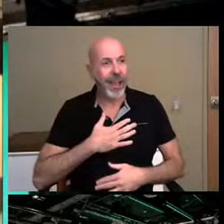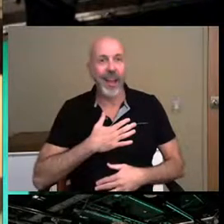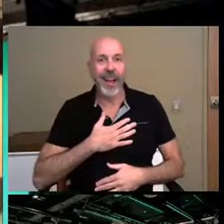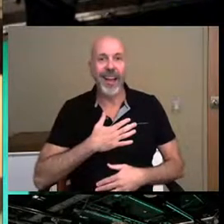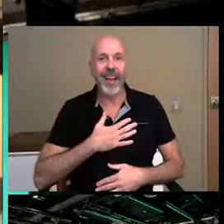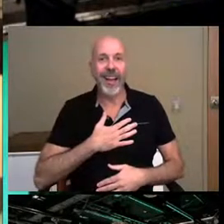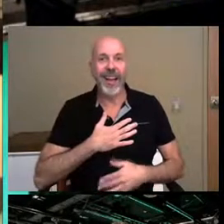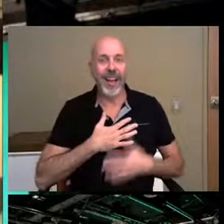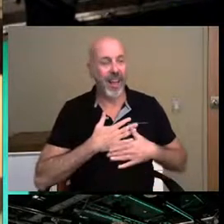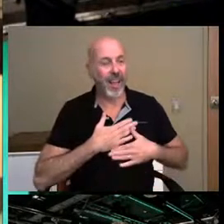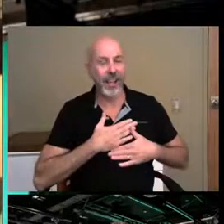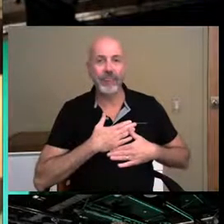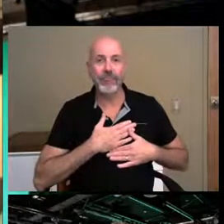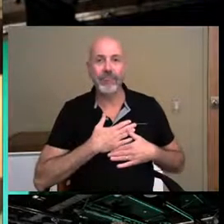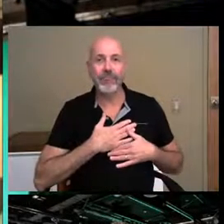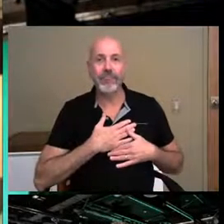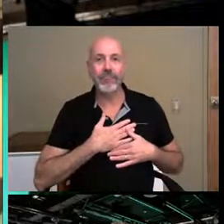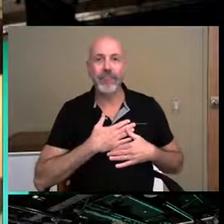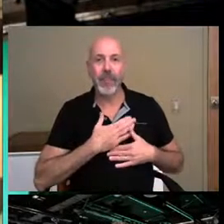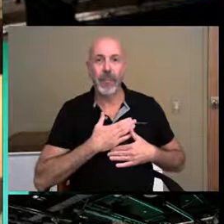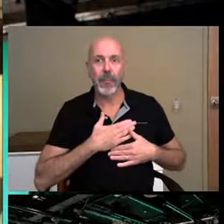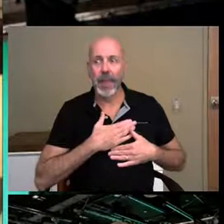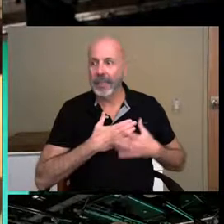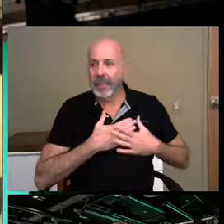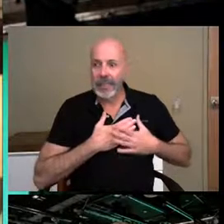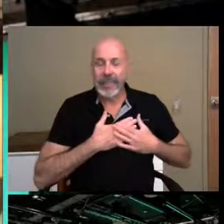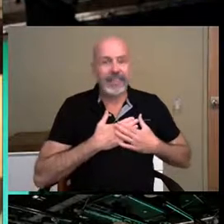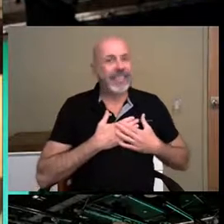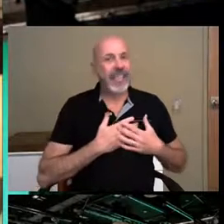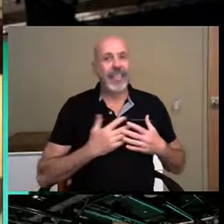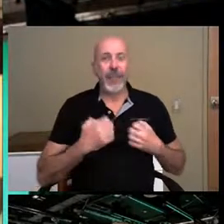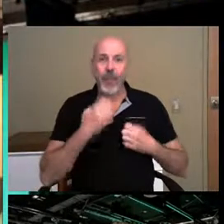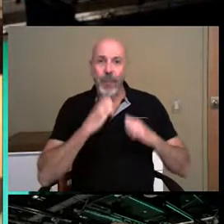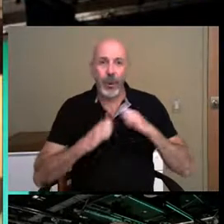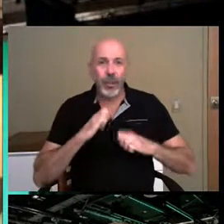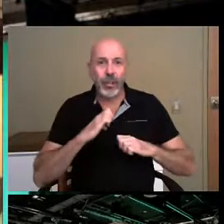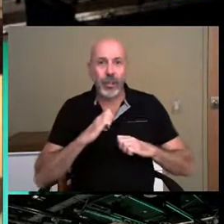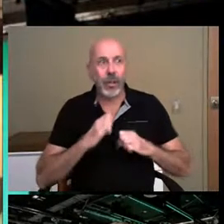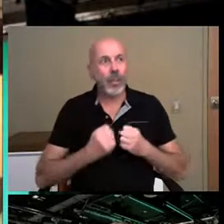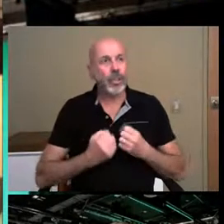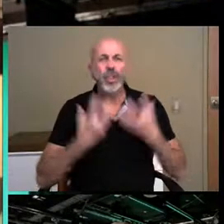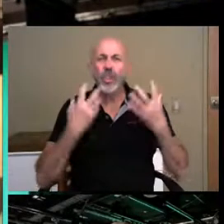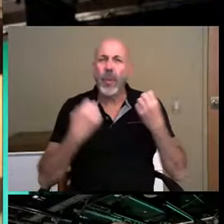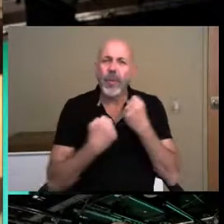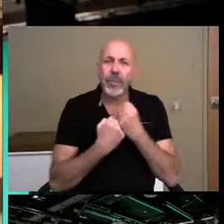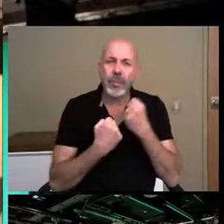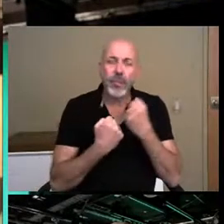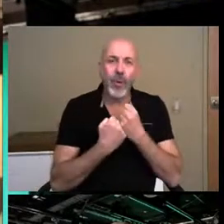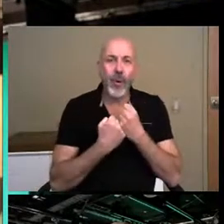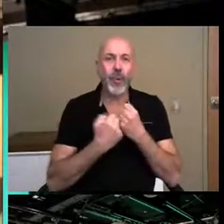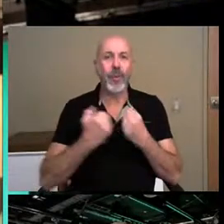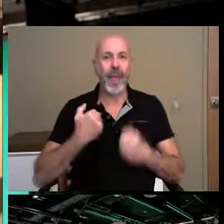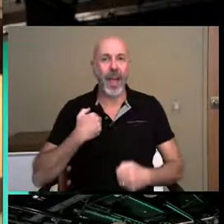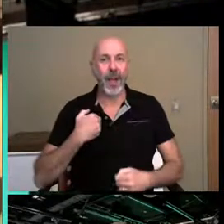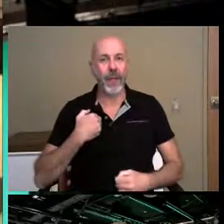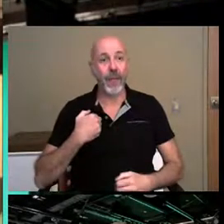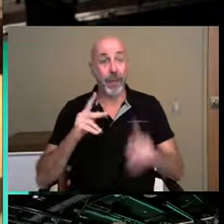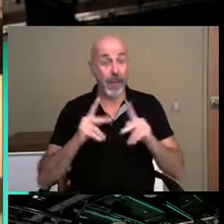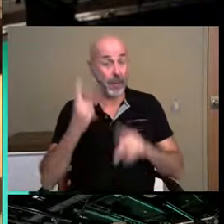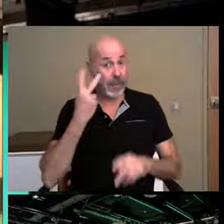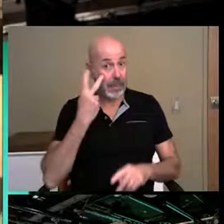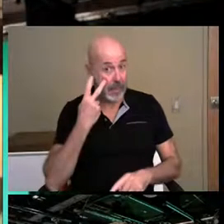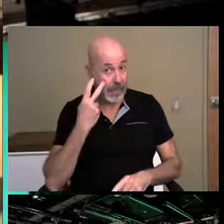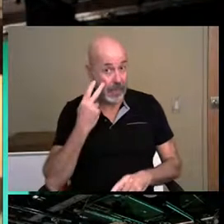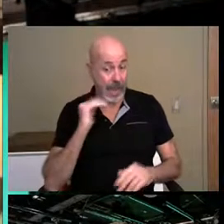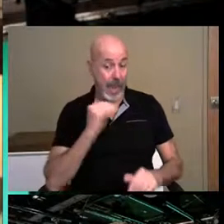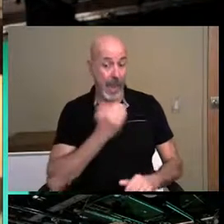it really pulls at my emotions. The amount of support that we have and people that recognize that the LGBT